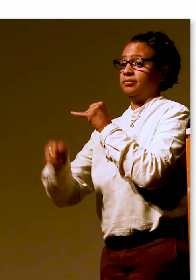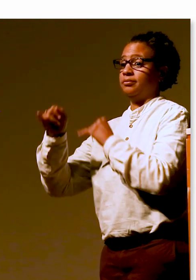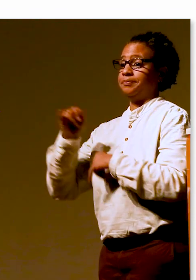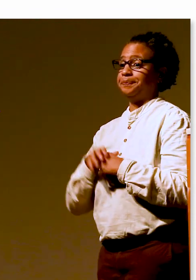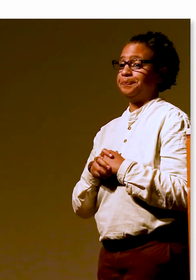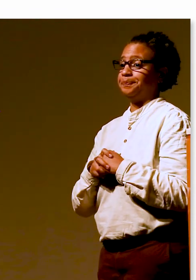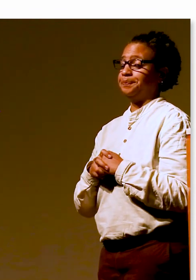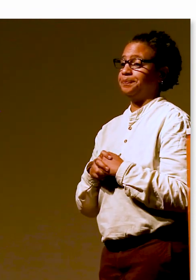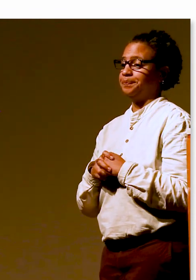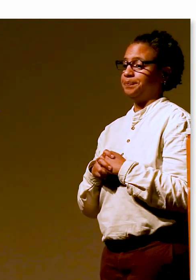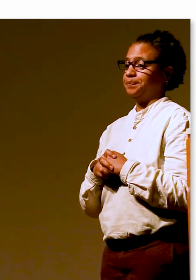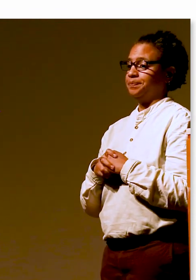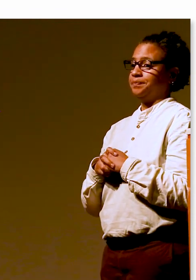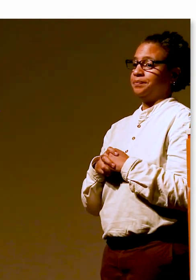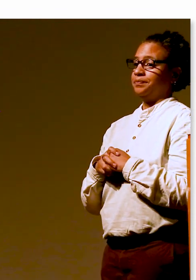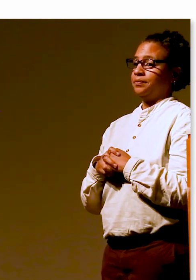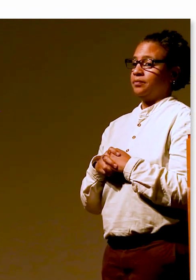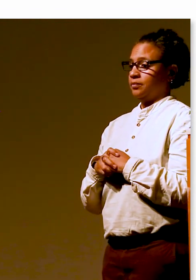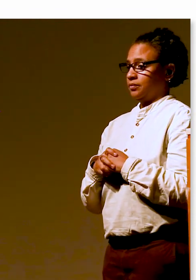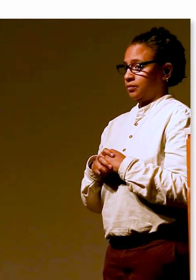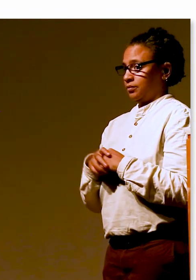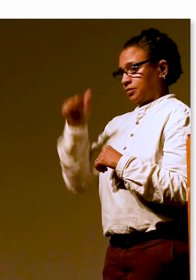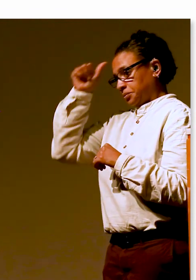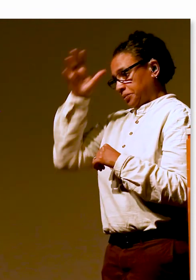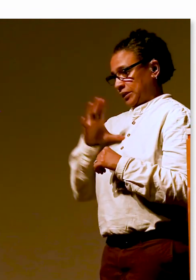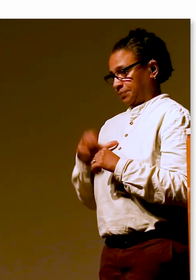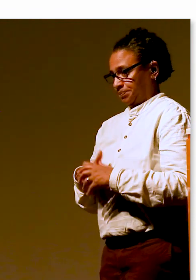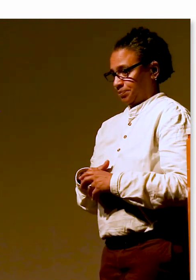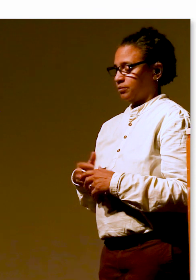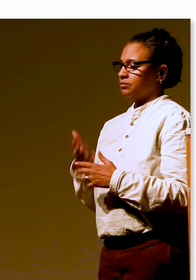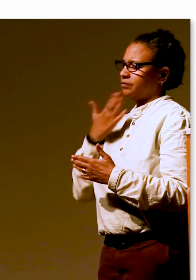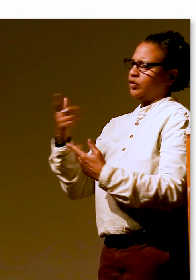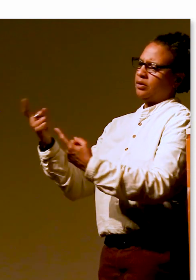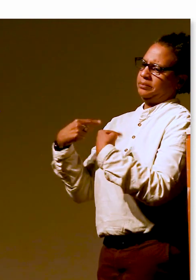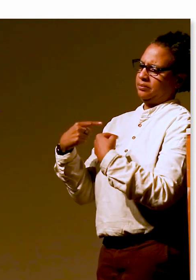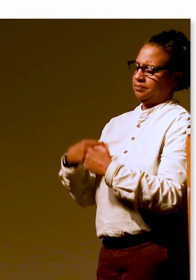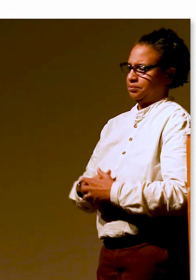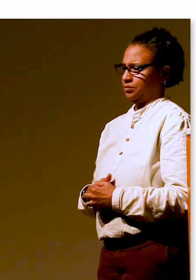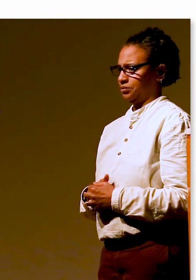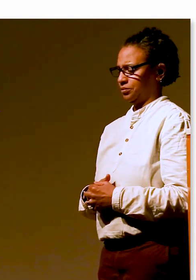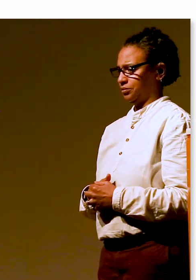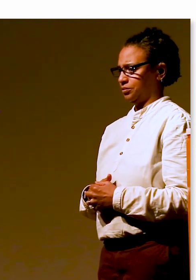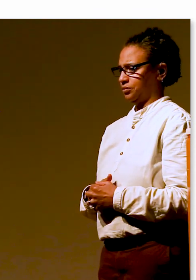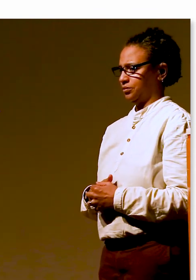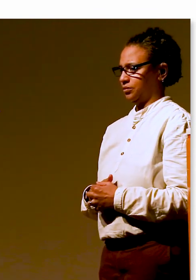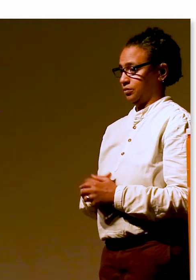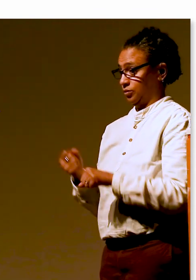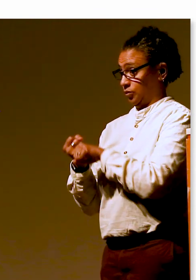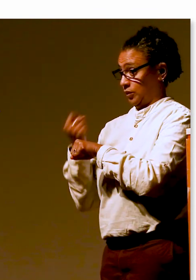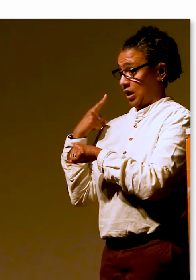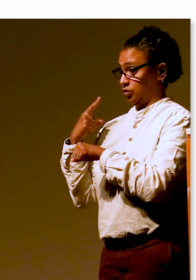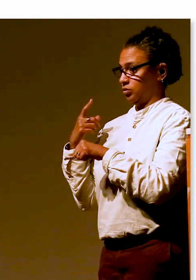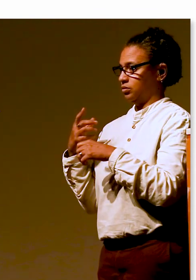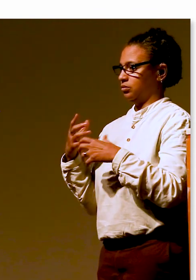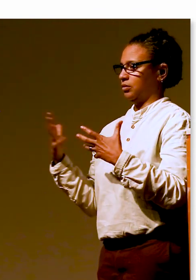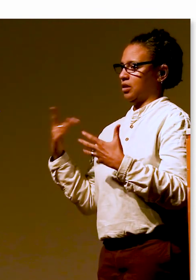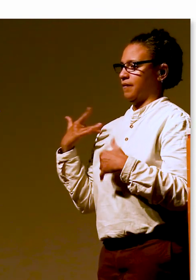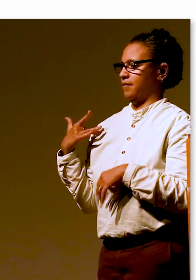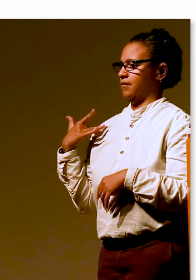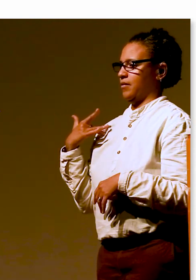But I think that there's a way to feel protective and in love with images and still be able to share them. But I think